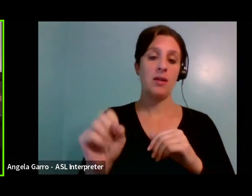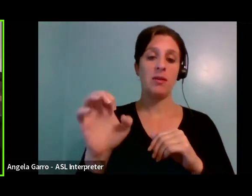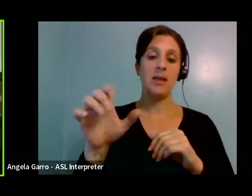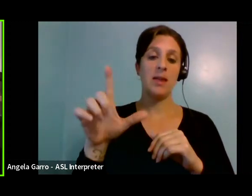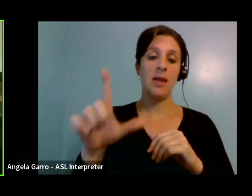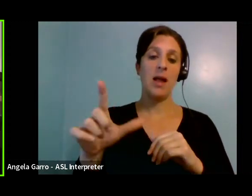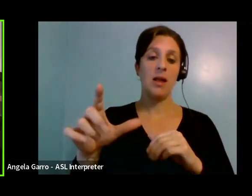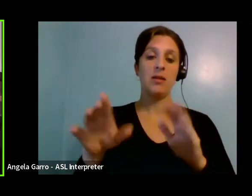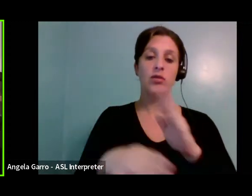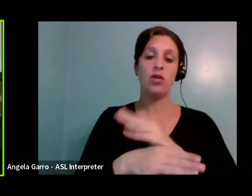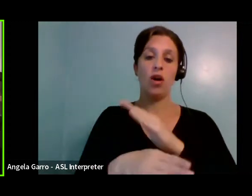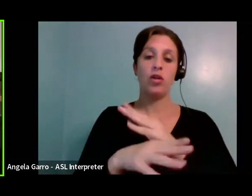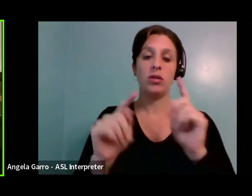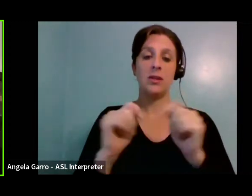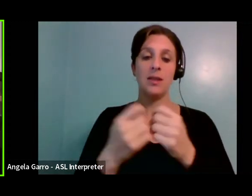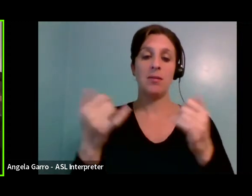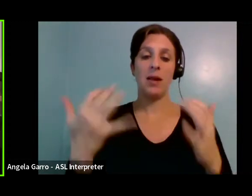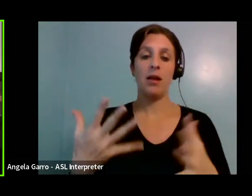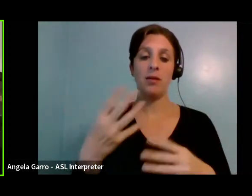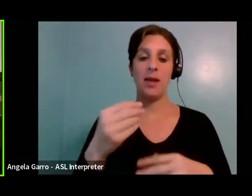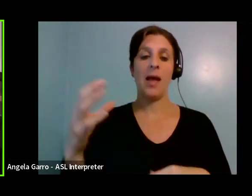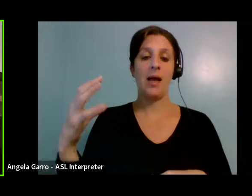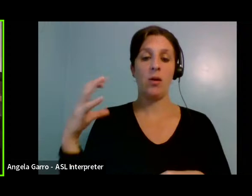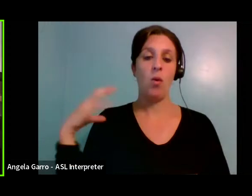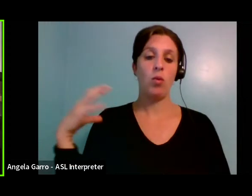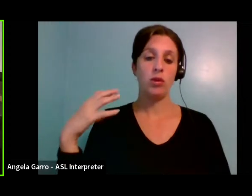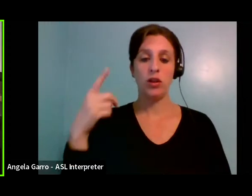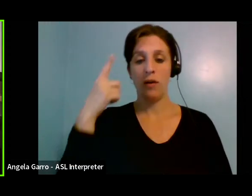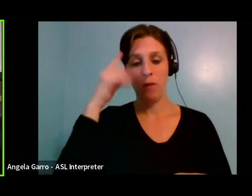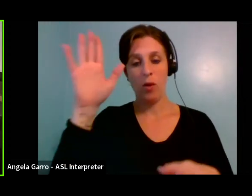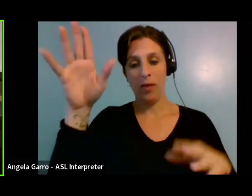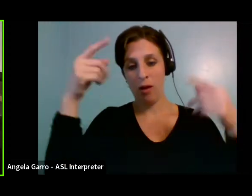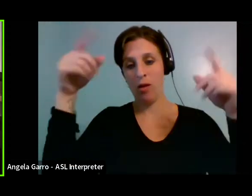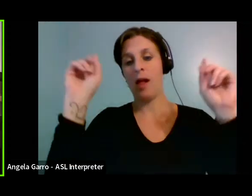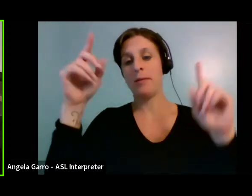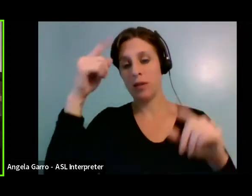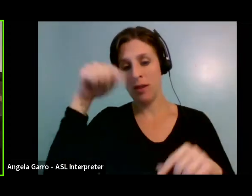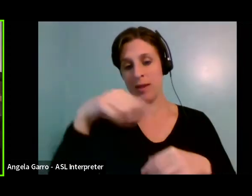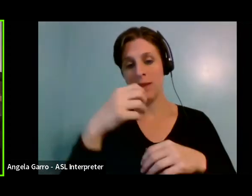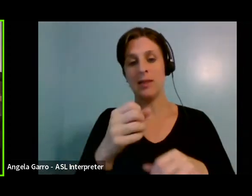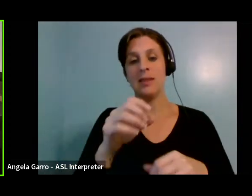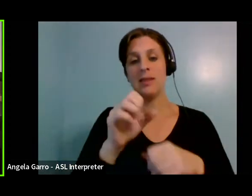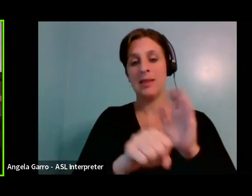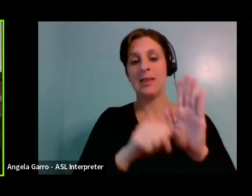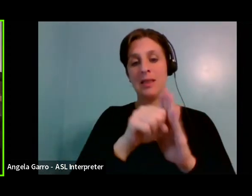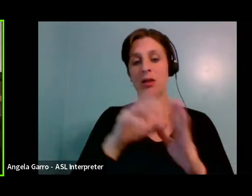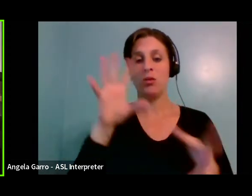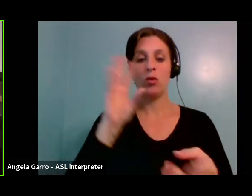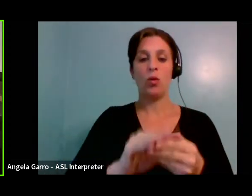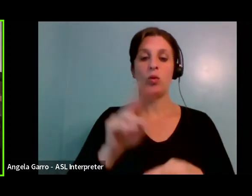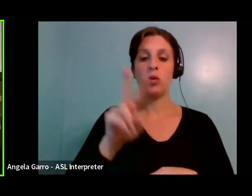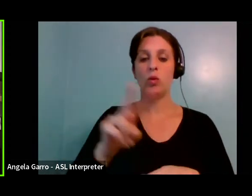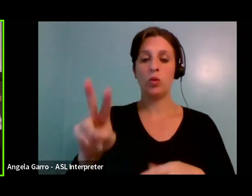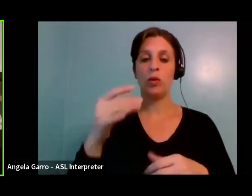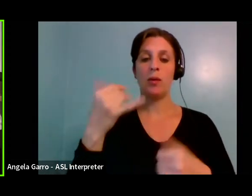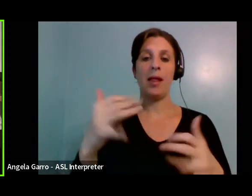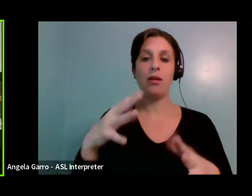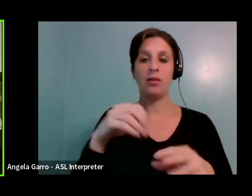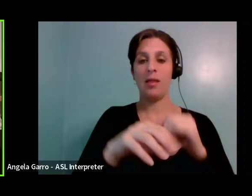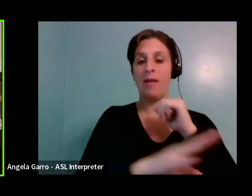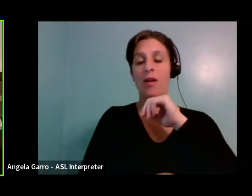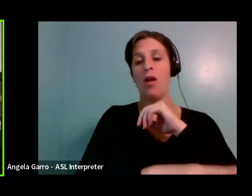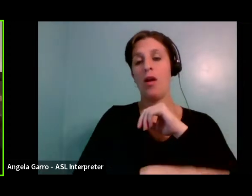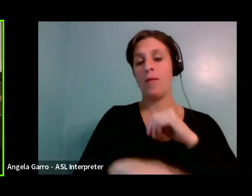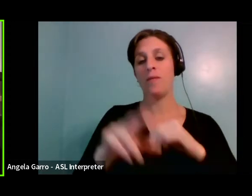team players and coaches for their accomplishments Bravo. this season. There were a total of 22 players on the fall